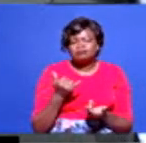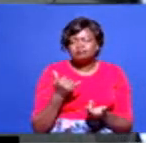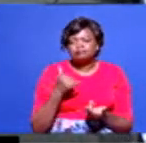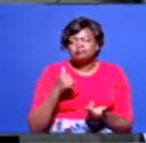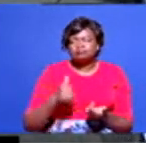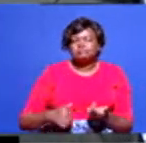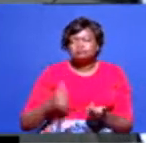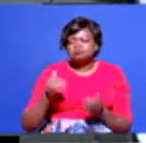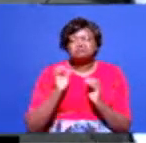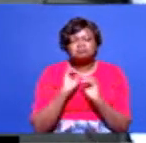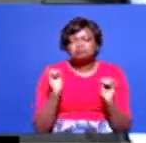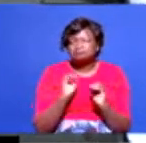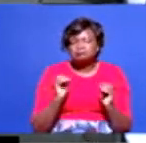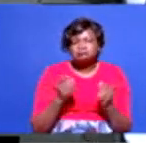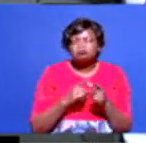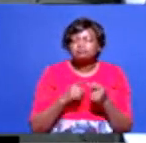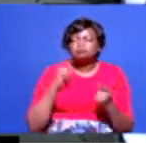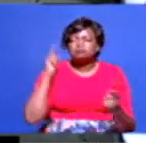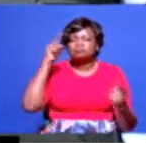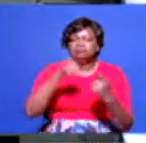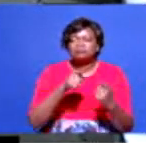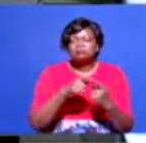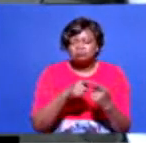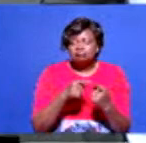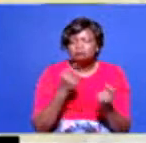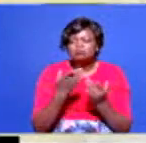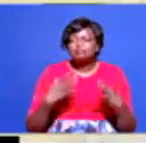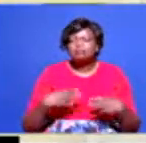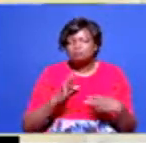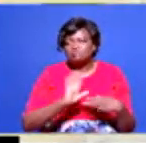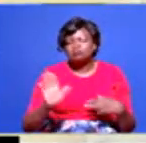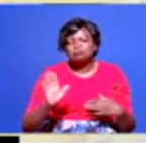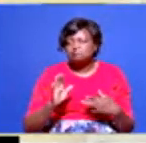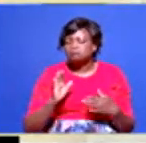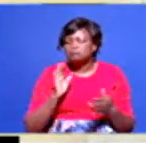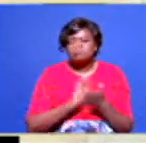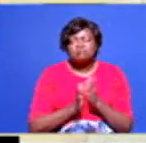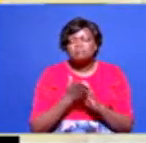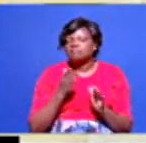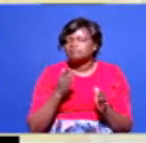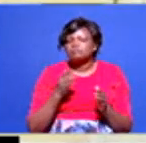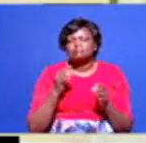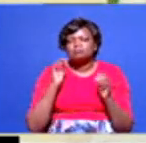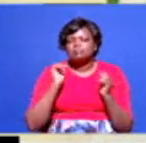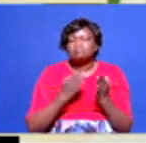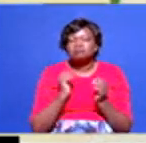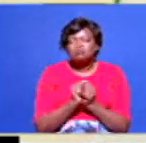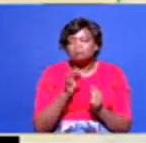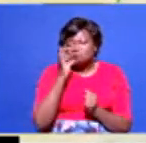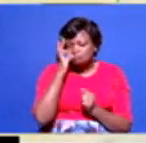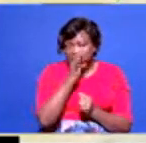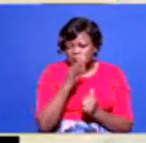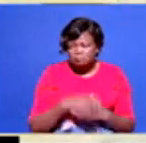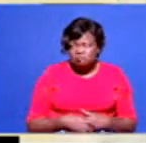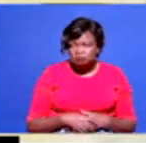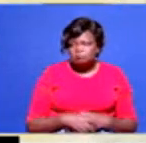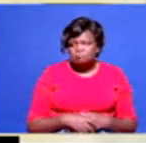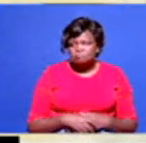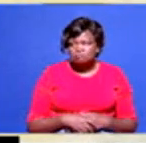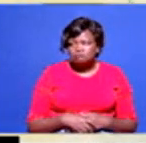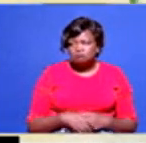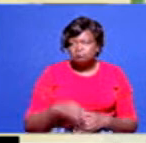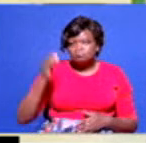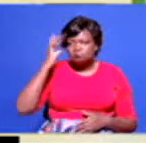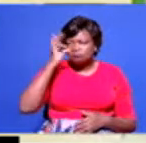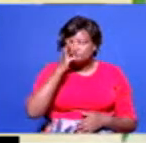purpose and service to his people, more than Mwai Kibaki. We remember him fondly as one of the